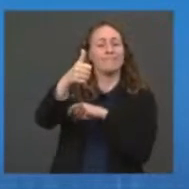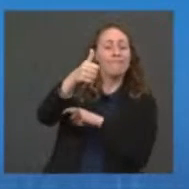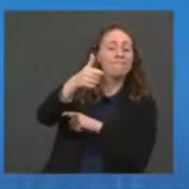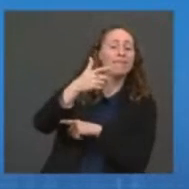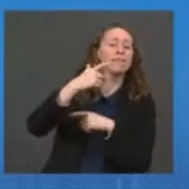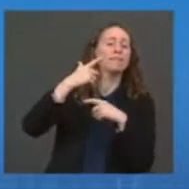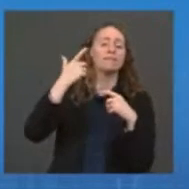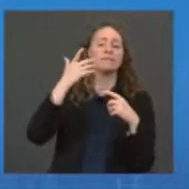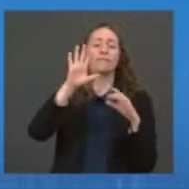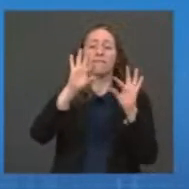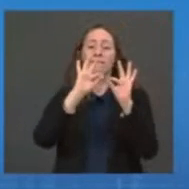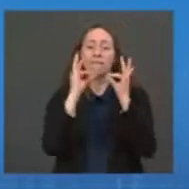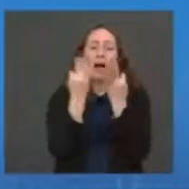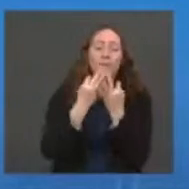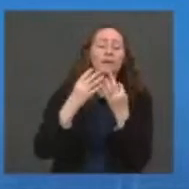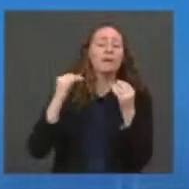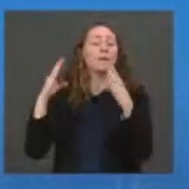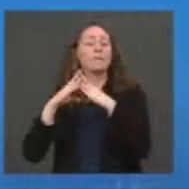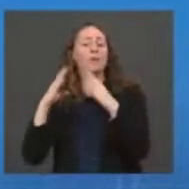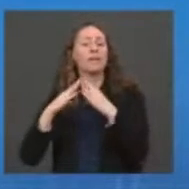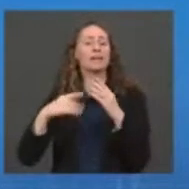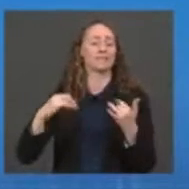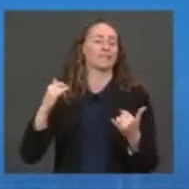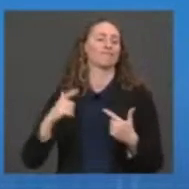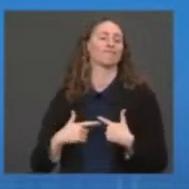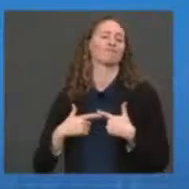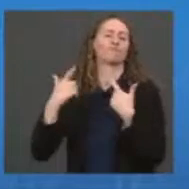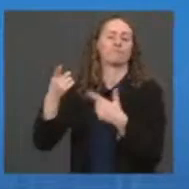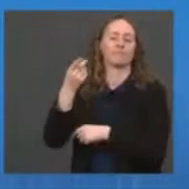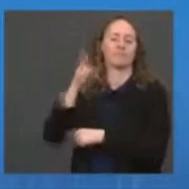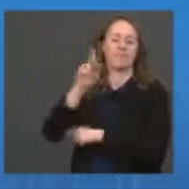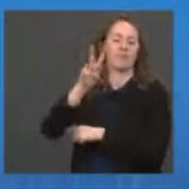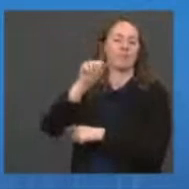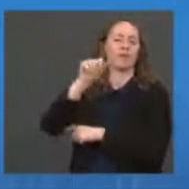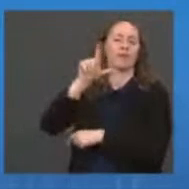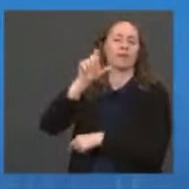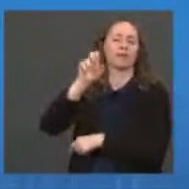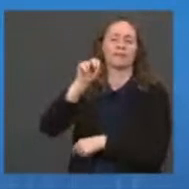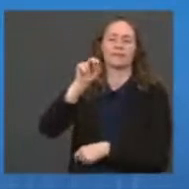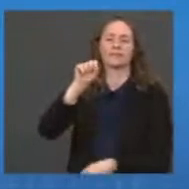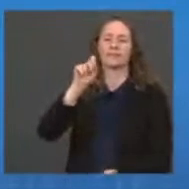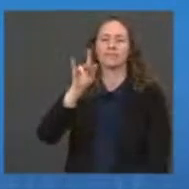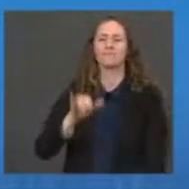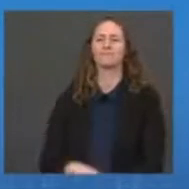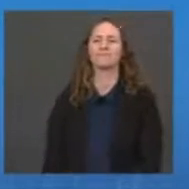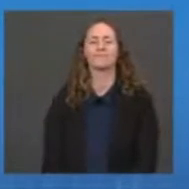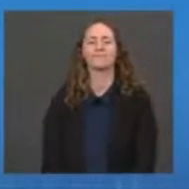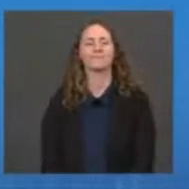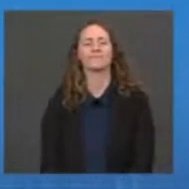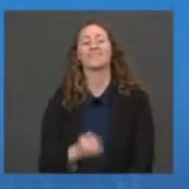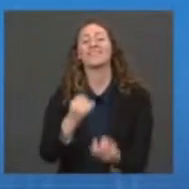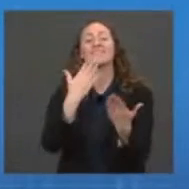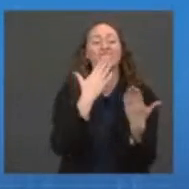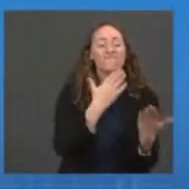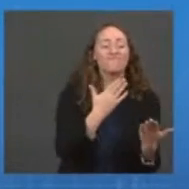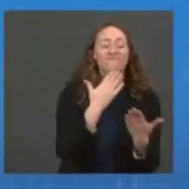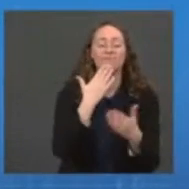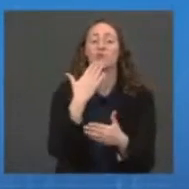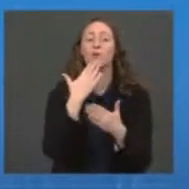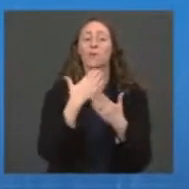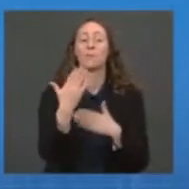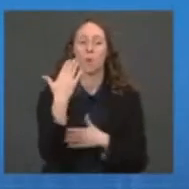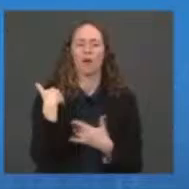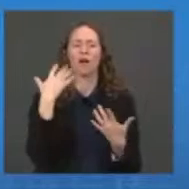community. With that, over to you, Dr. Walensky. Thank you, Jeff. Good morning, everyone. Let's begin with an overview of the